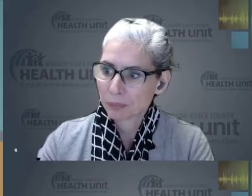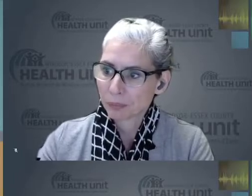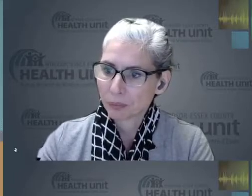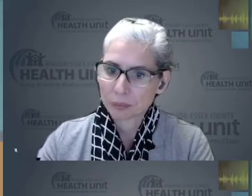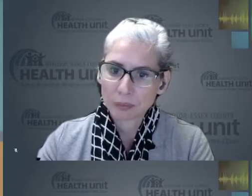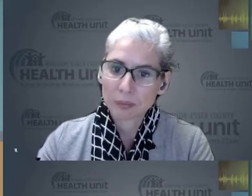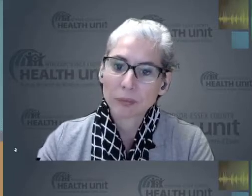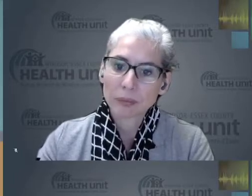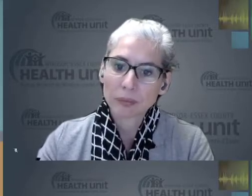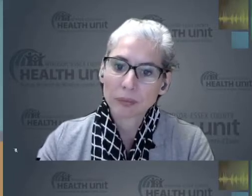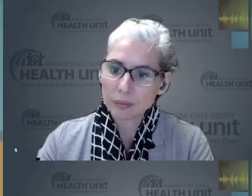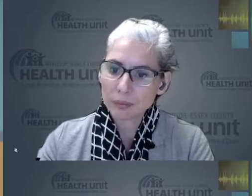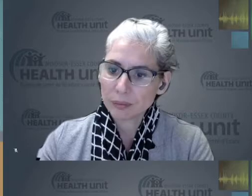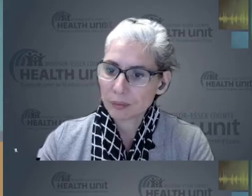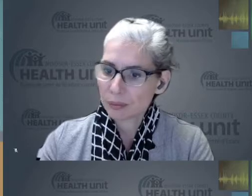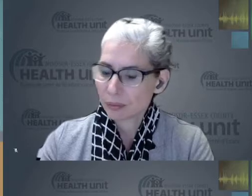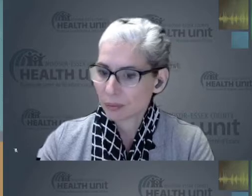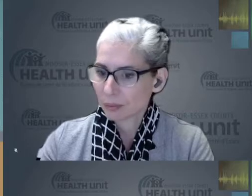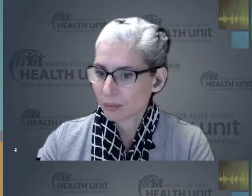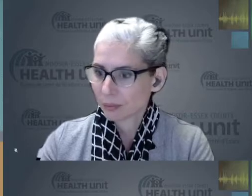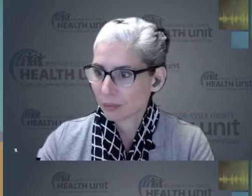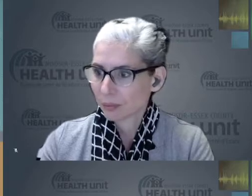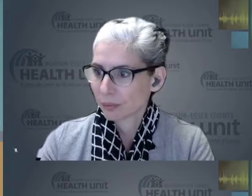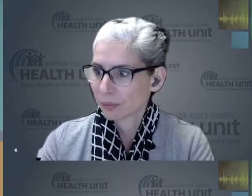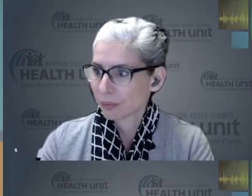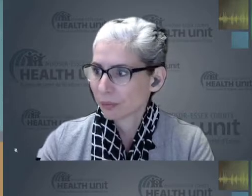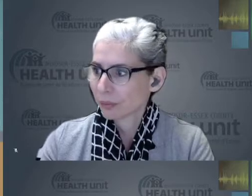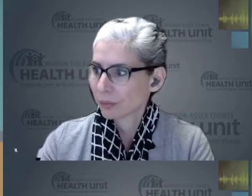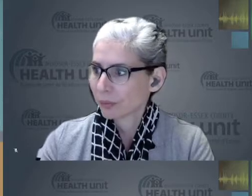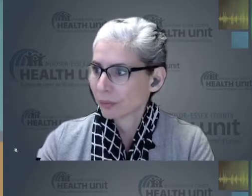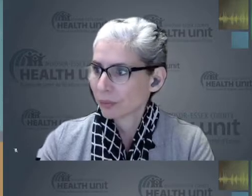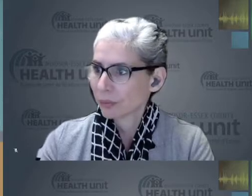you. So if I could share,